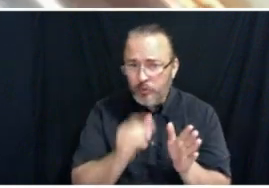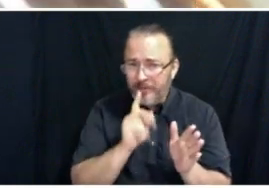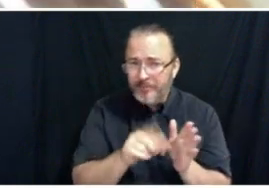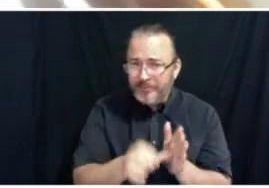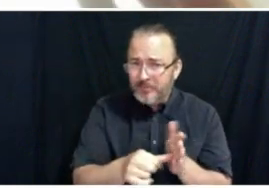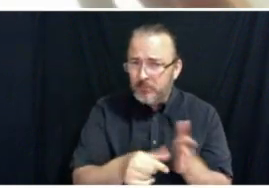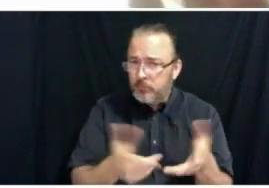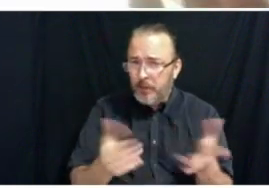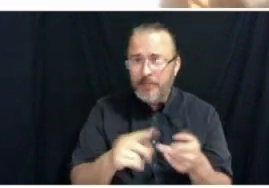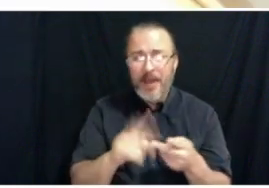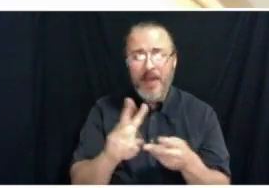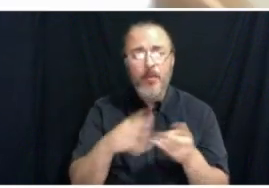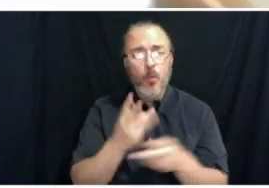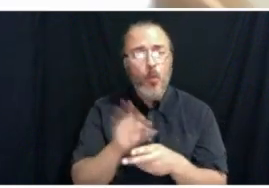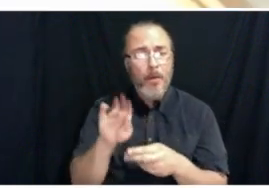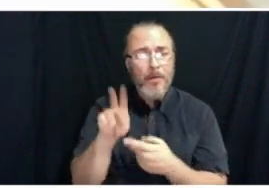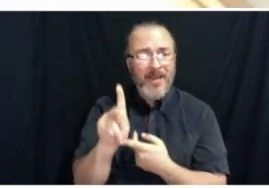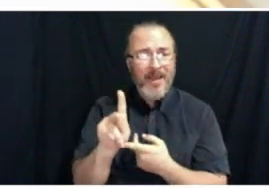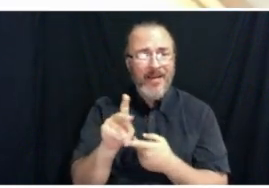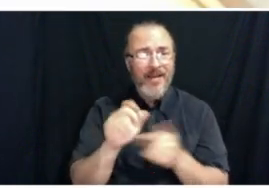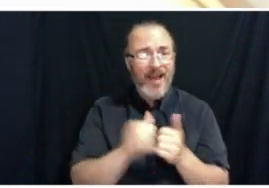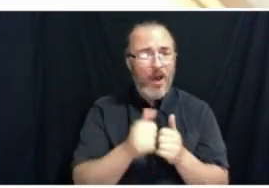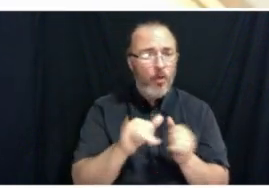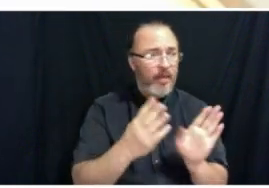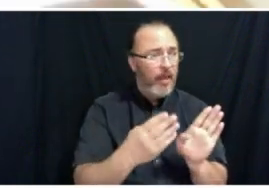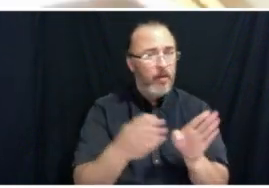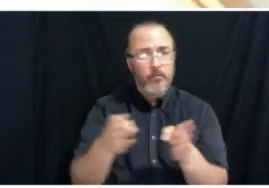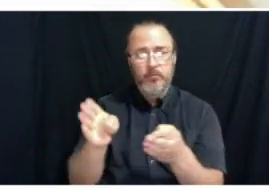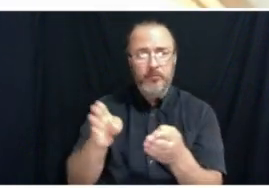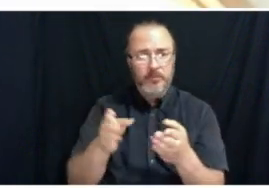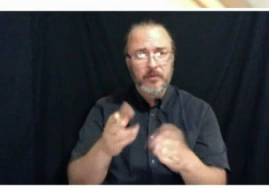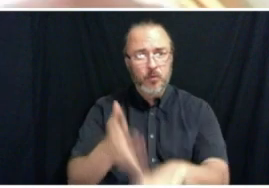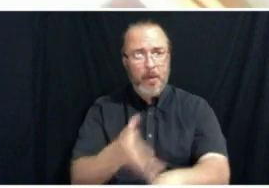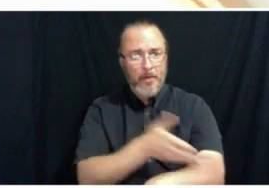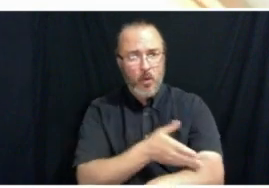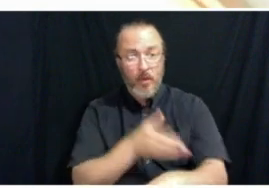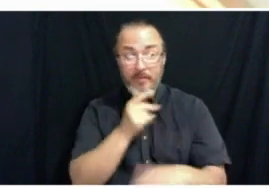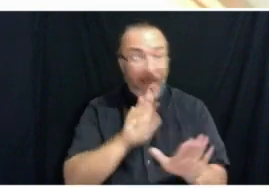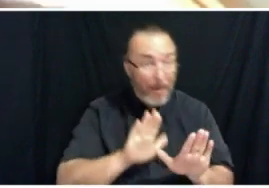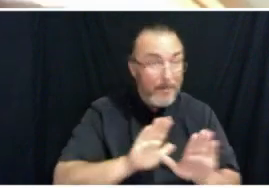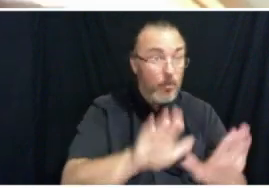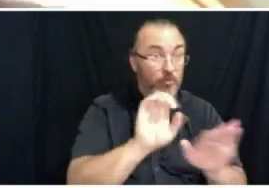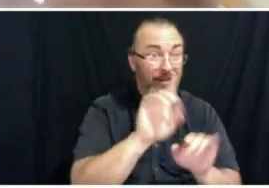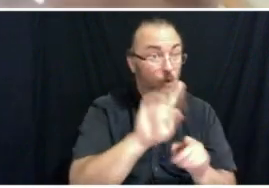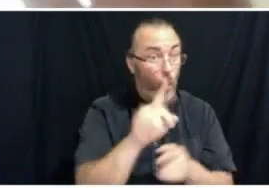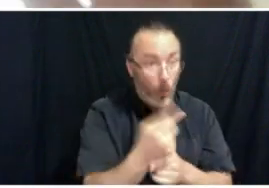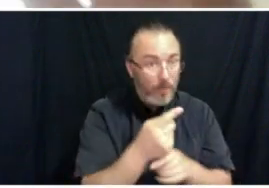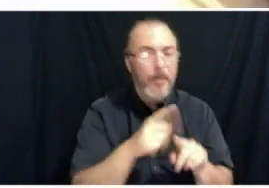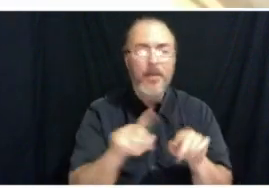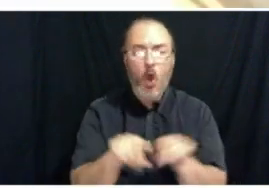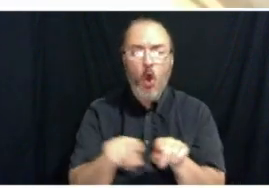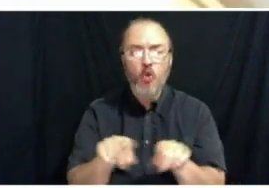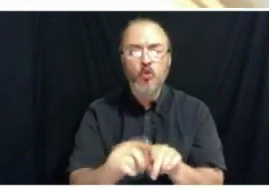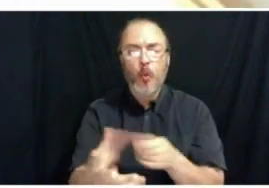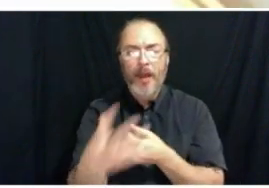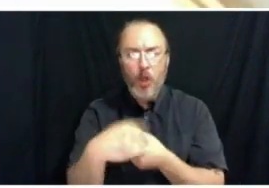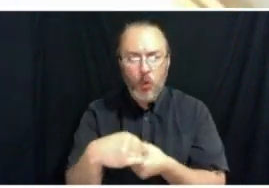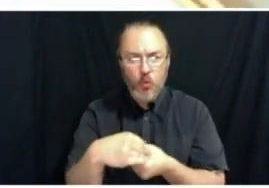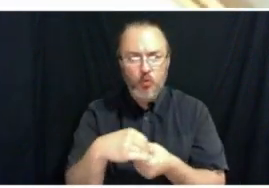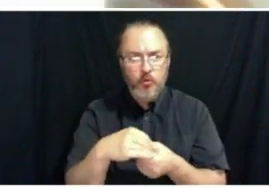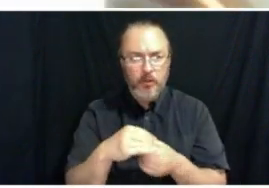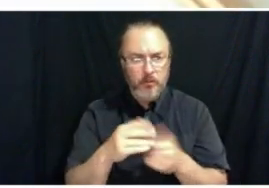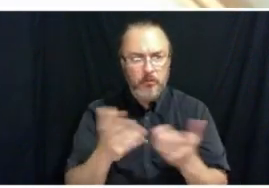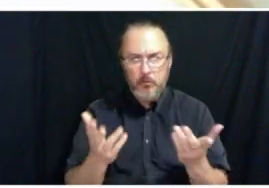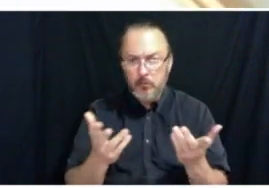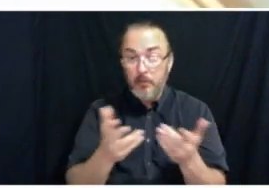World Bank moving the needle on this? Not just boosting education, but boosting these inclusion issues in general, and especially